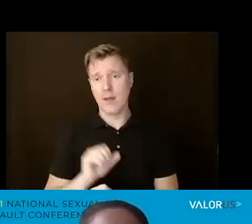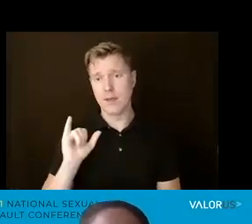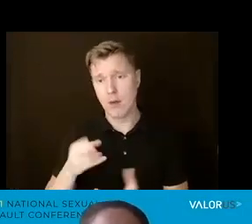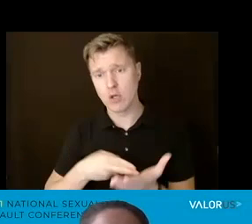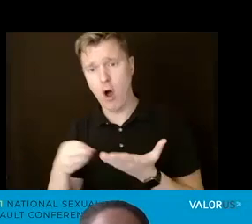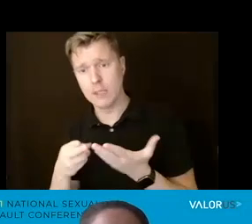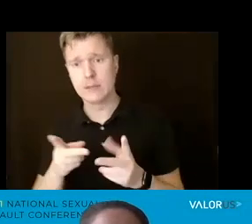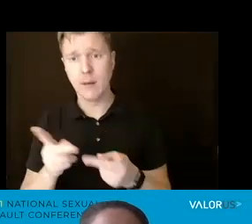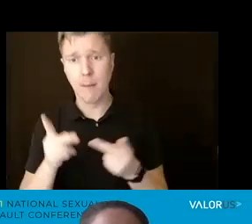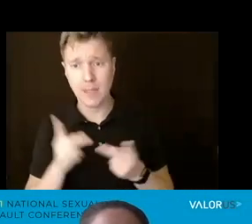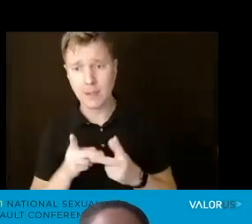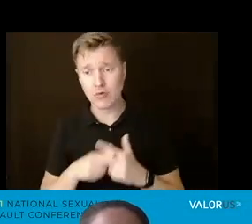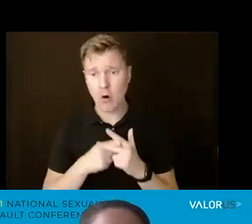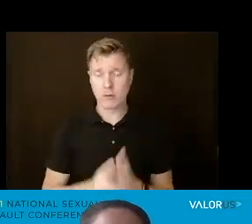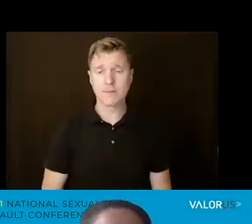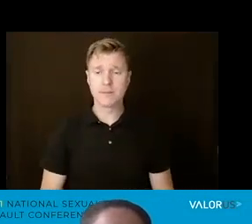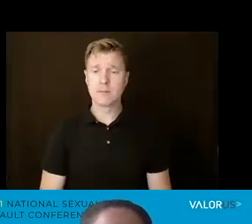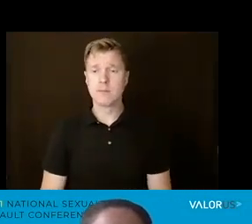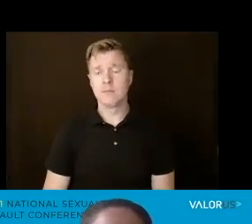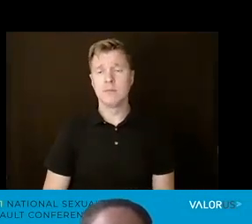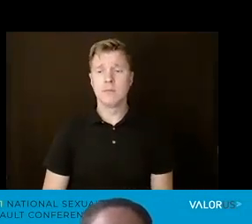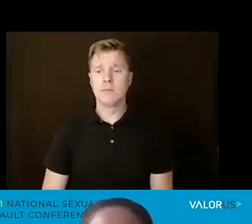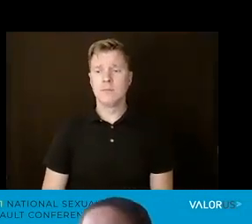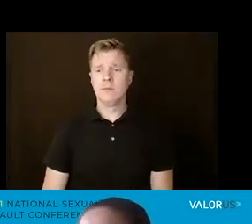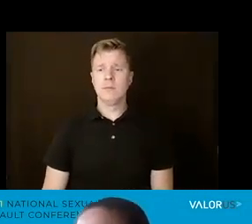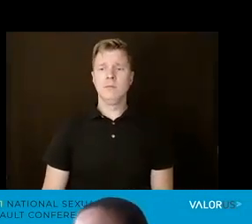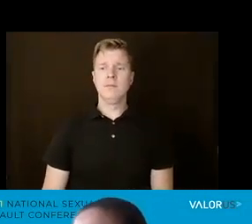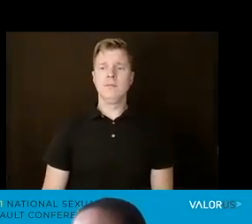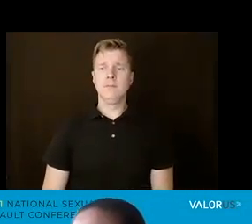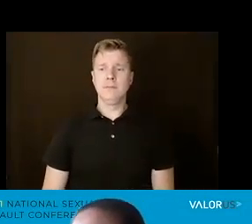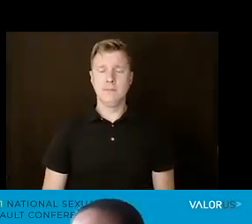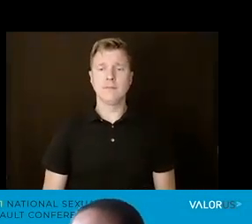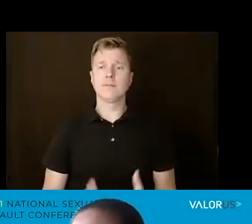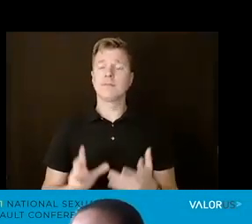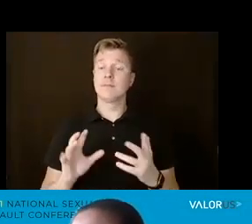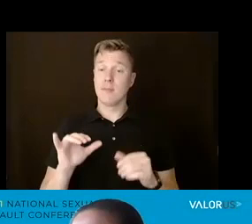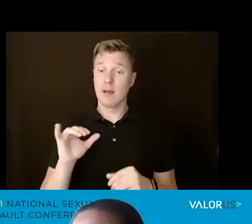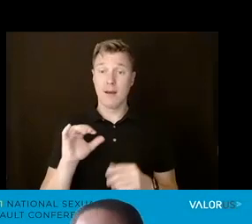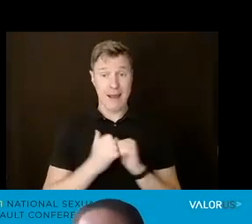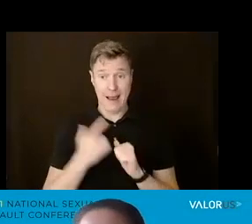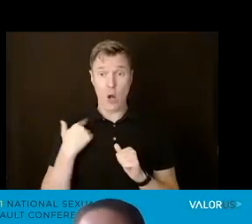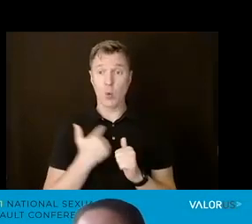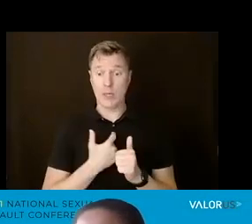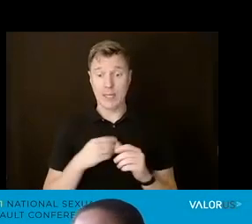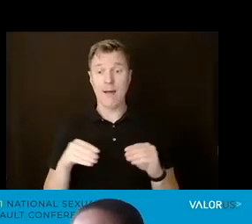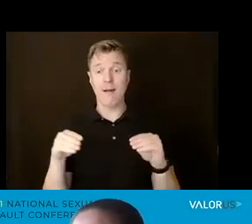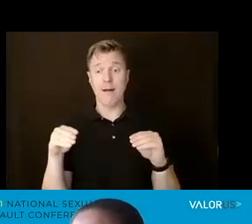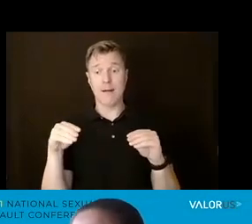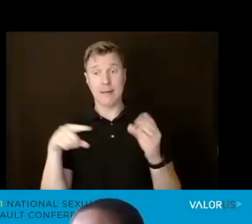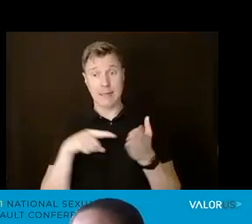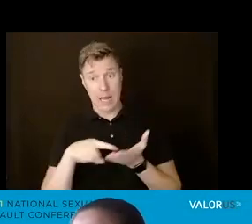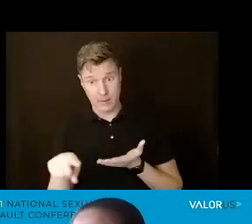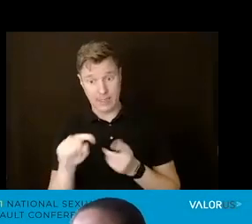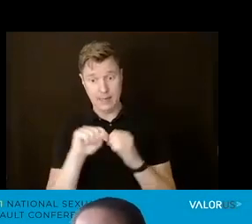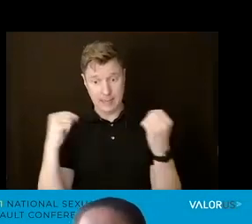to be. And the way that the organization did compensate the team was to